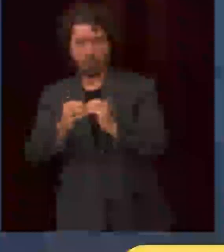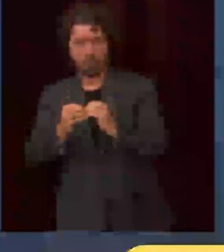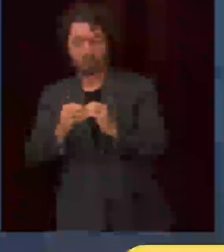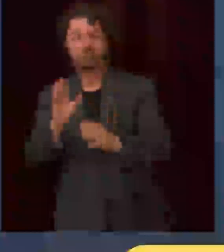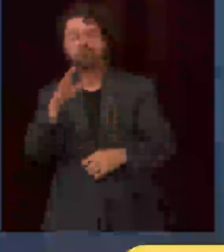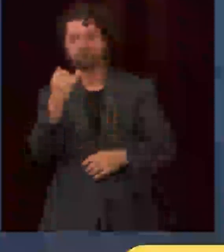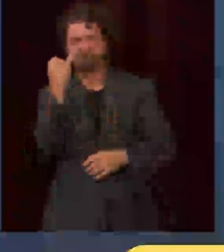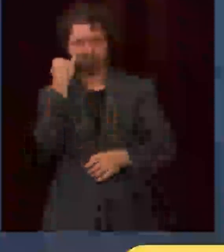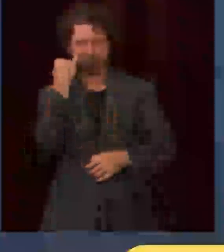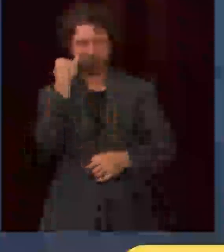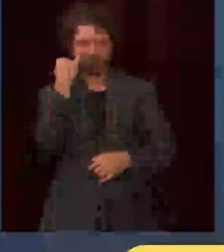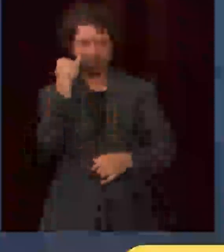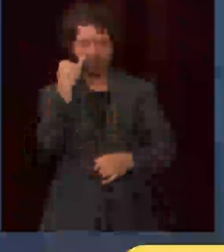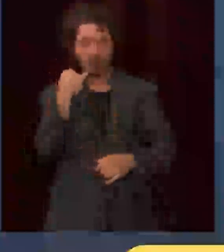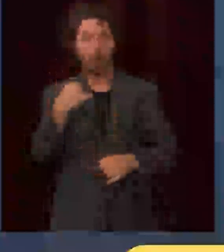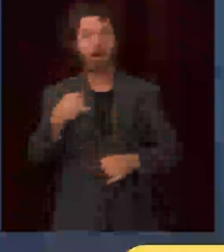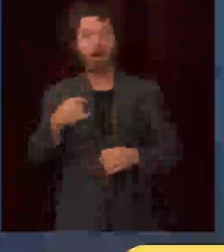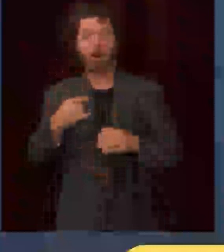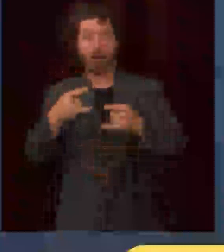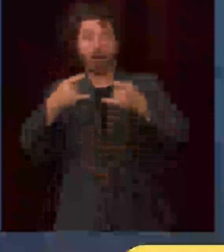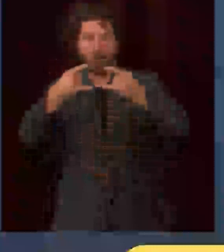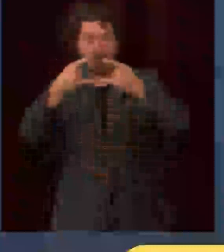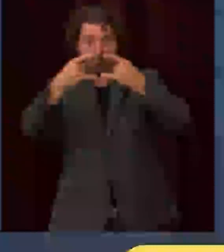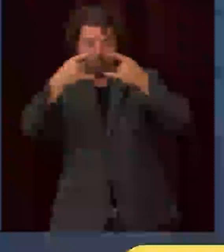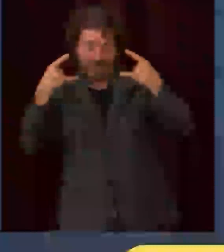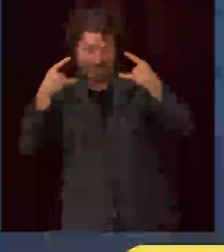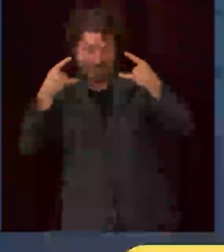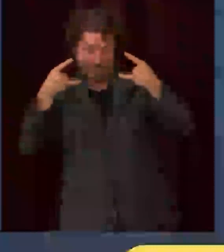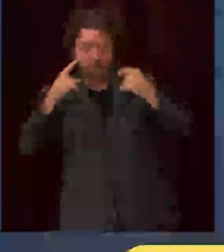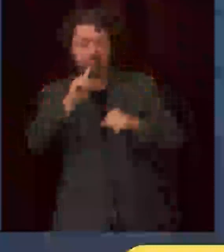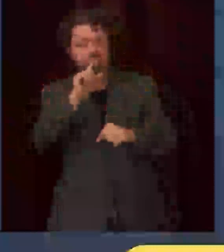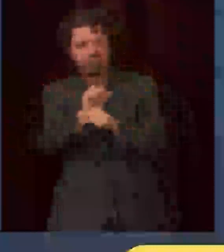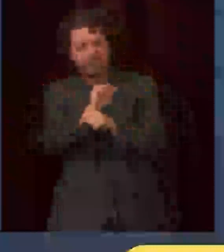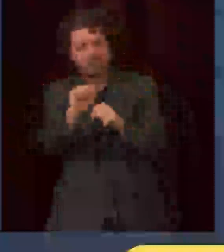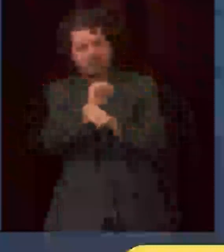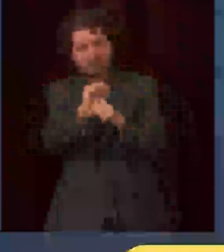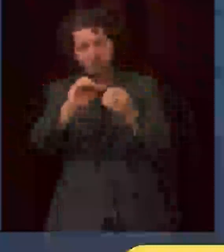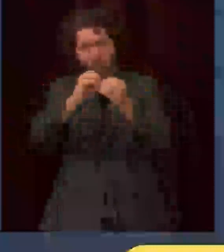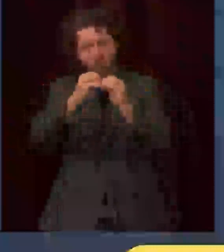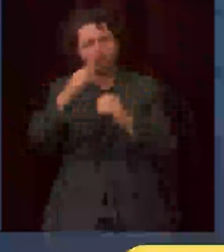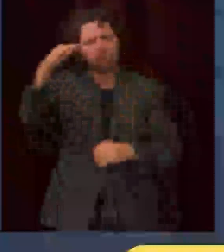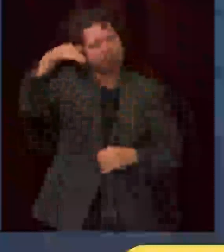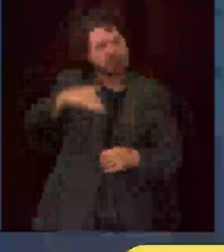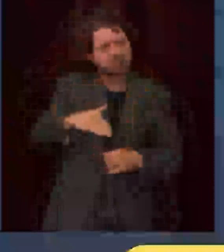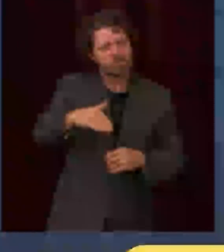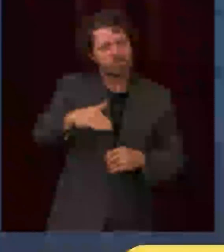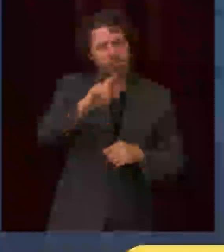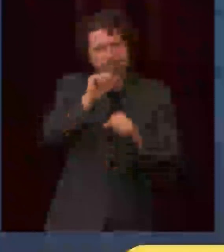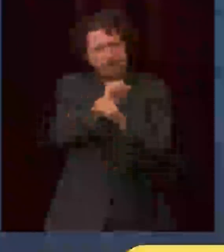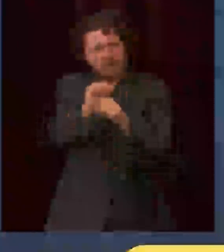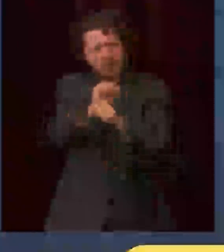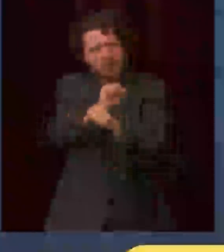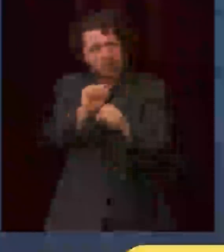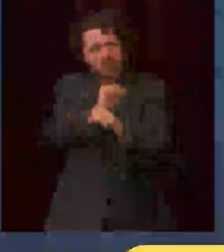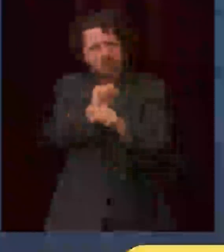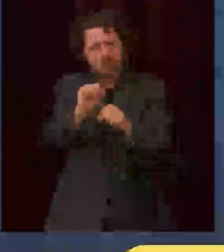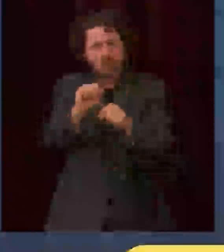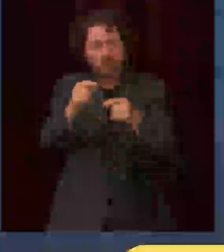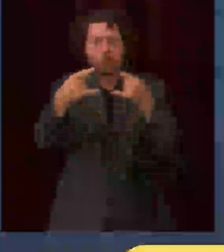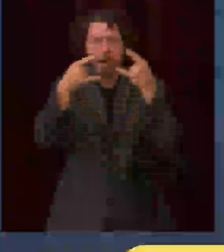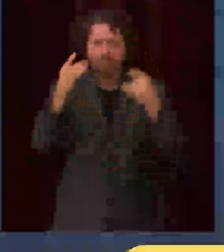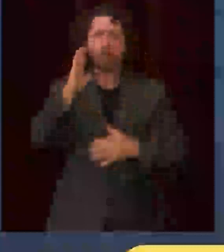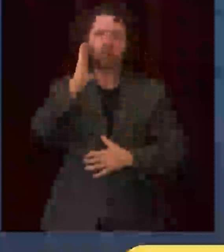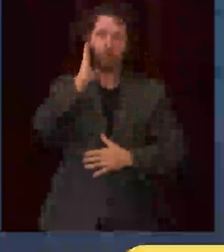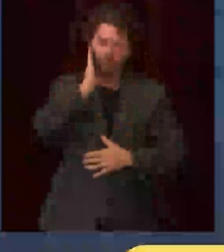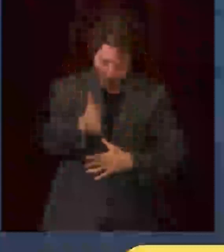to decrease disease activity, decrease the need for contact tracing by decreasing the number of cases, decreasing the risk of